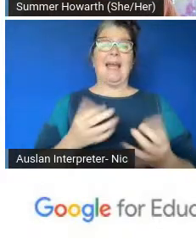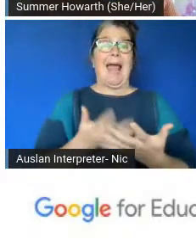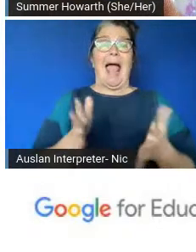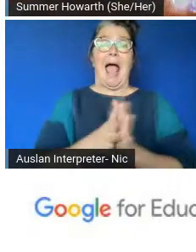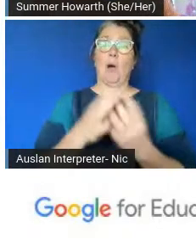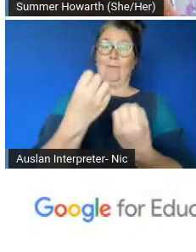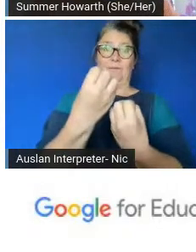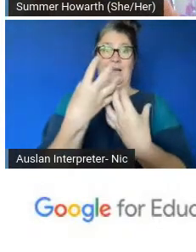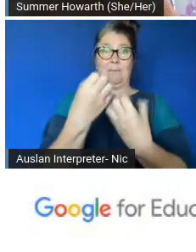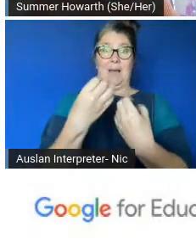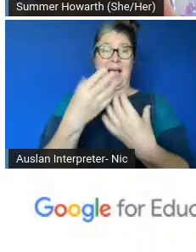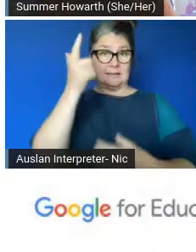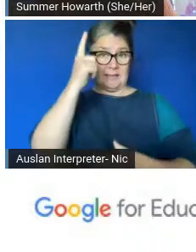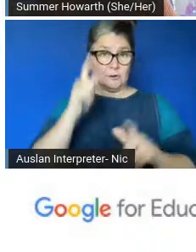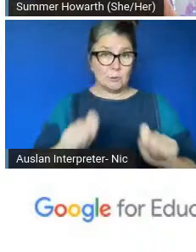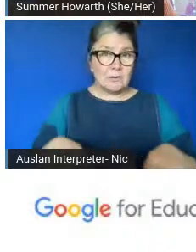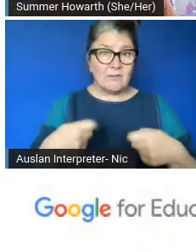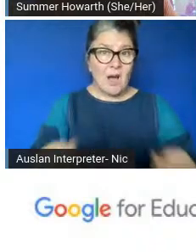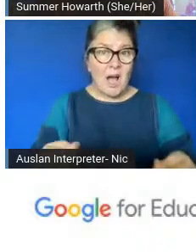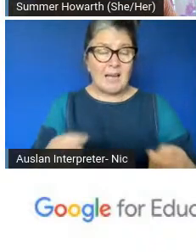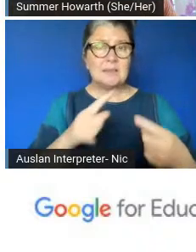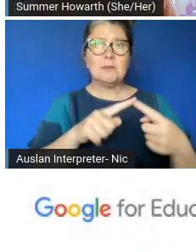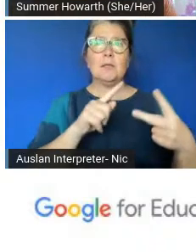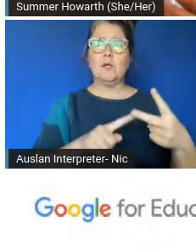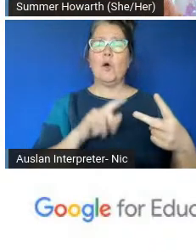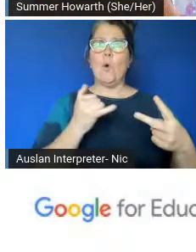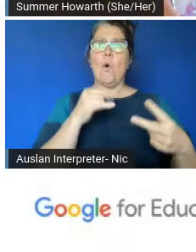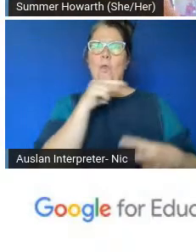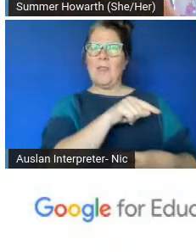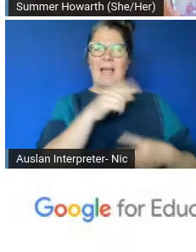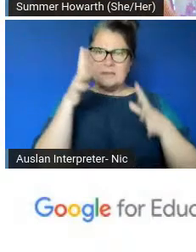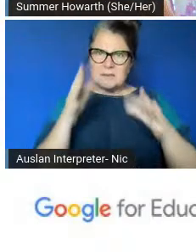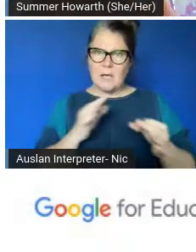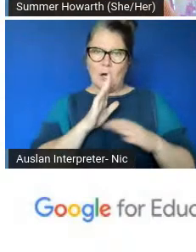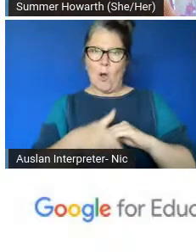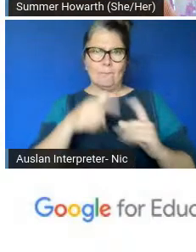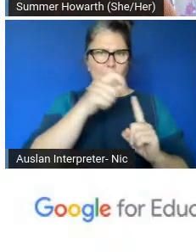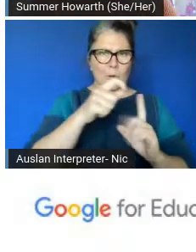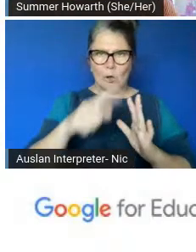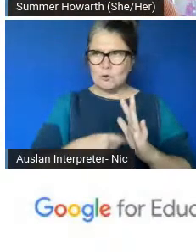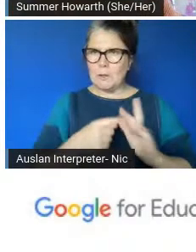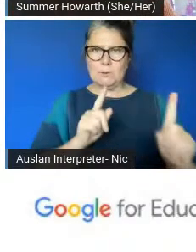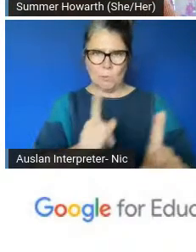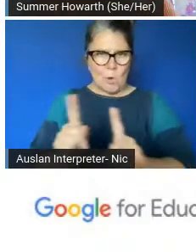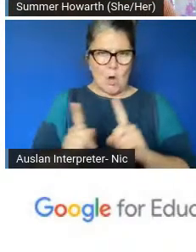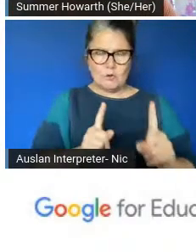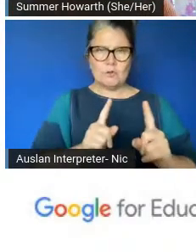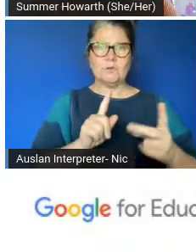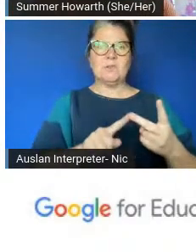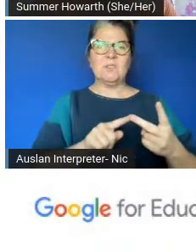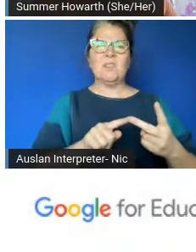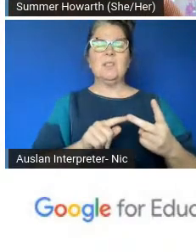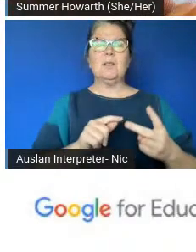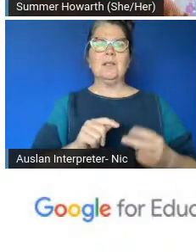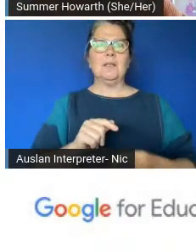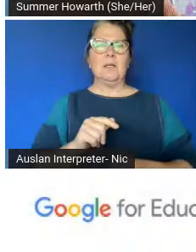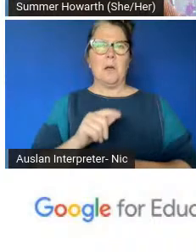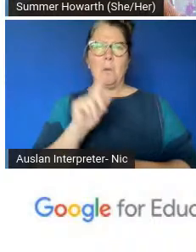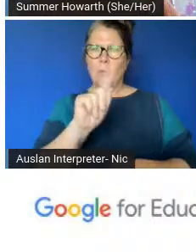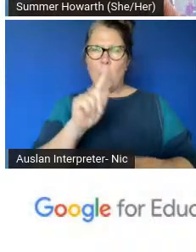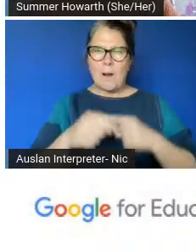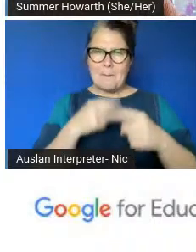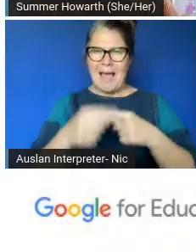are delivering projects, but largely you're setting the parameters. And do you have examples of the width? The true co-design,